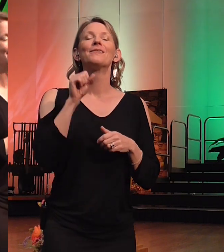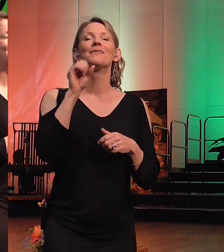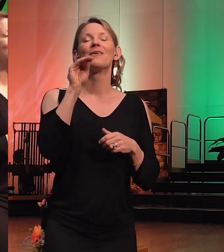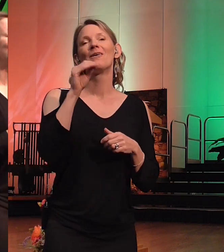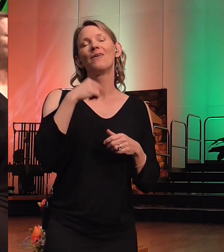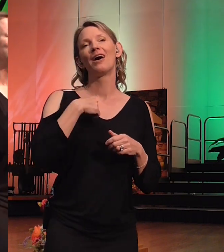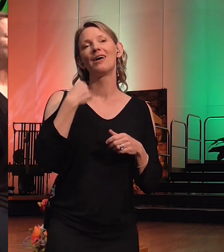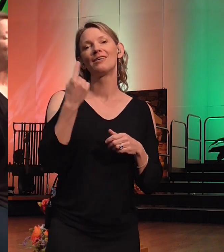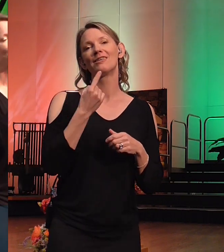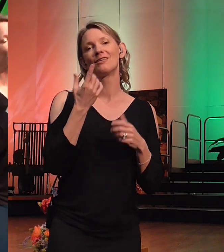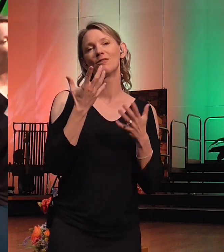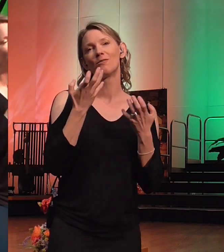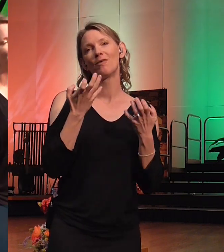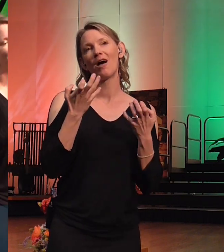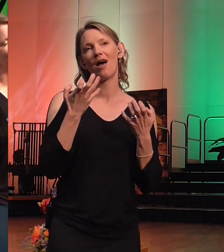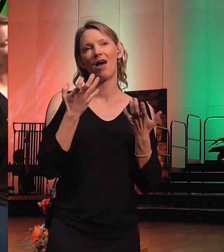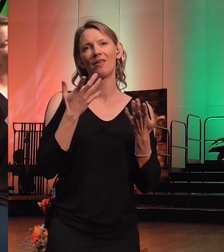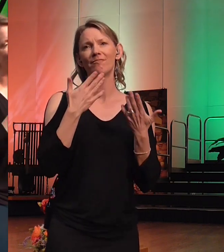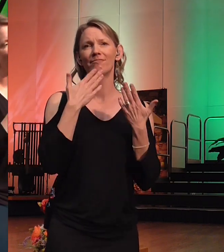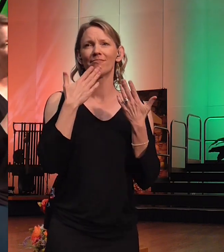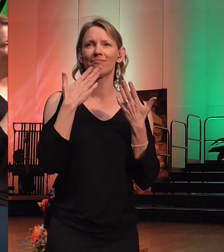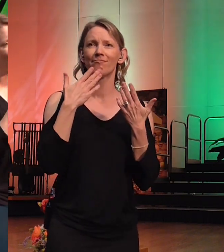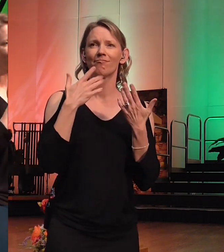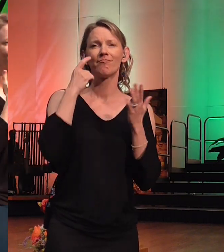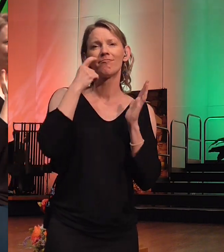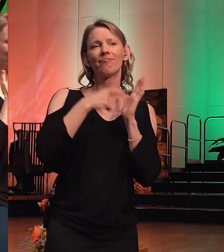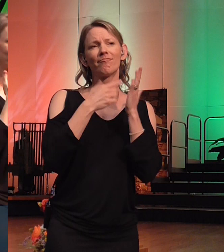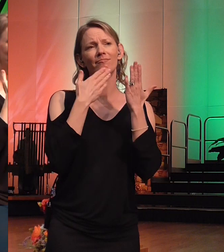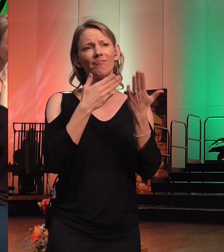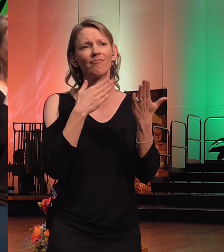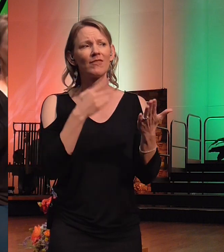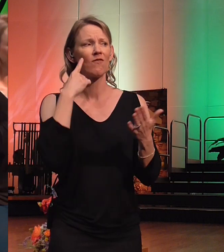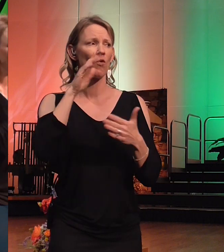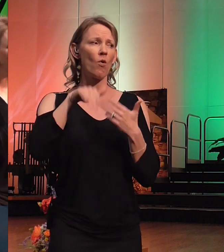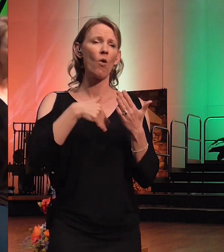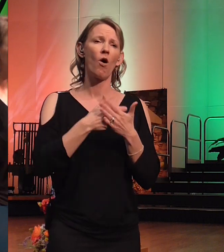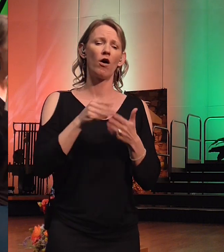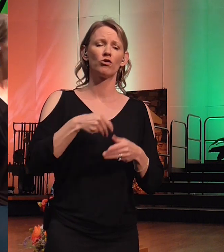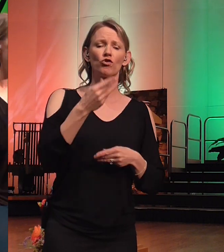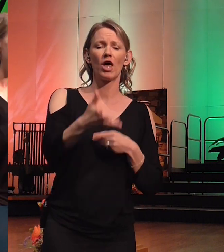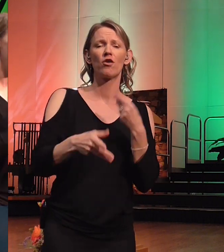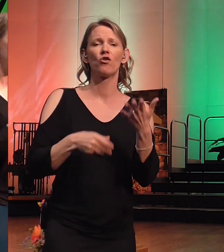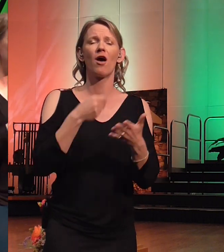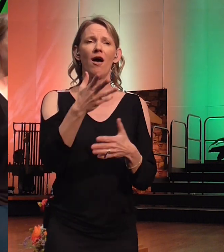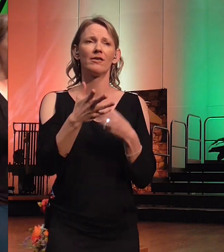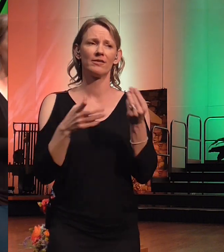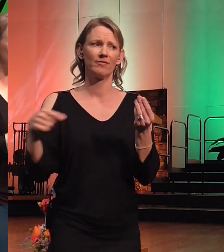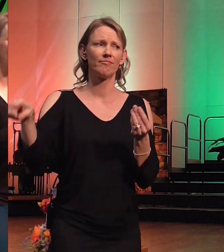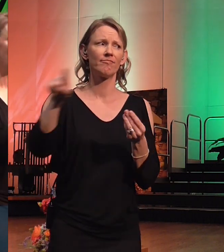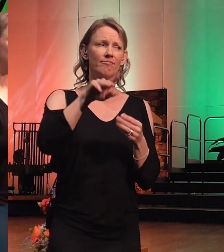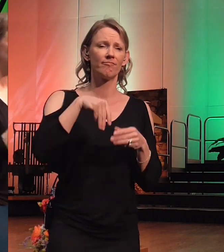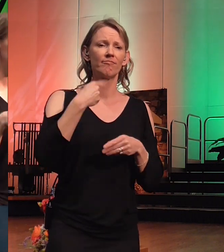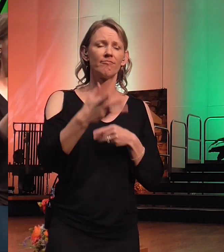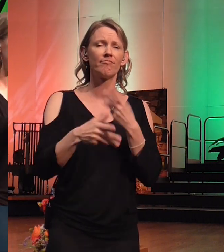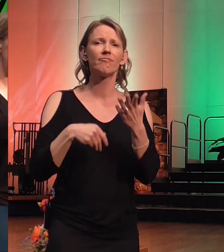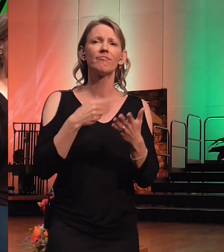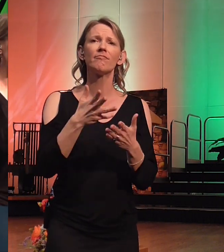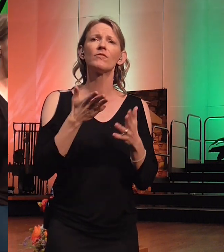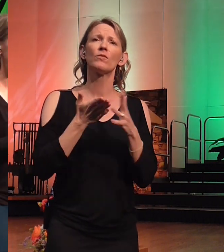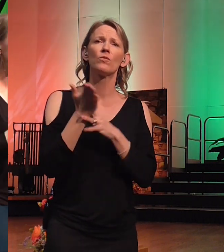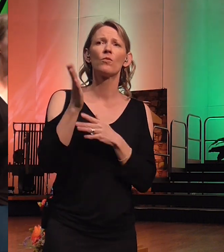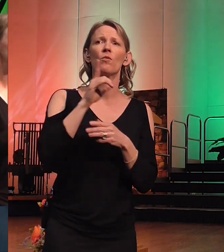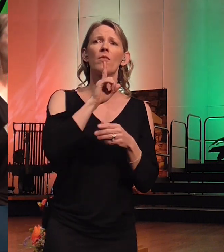And so I just want to give a note of thanksgiving for all the generosity that all of you have been pouring in through